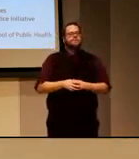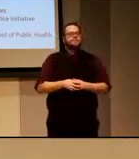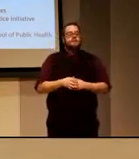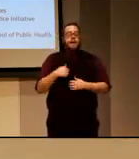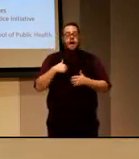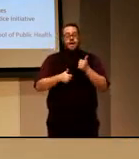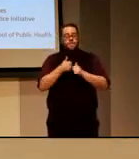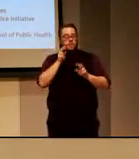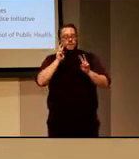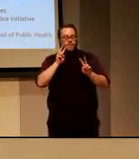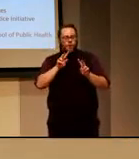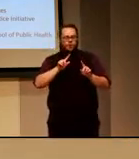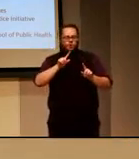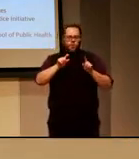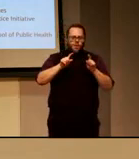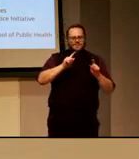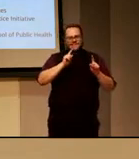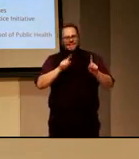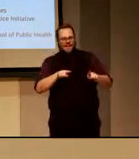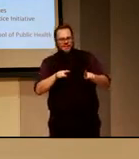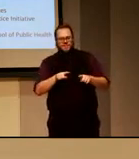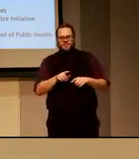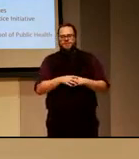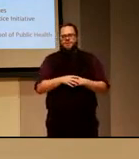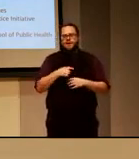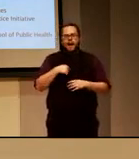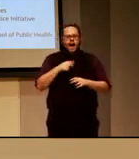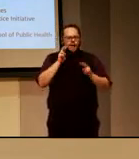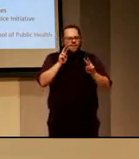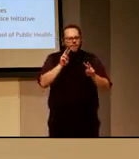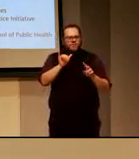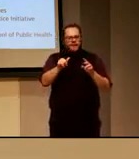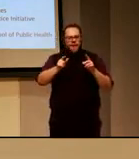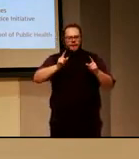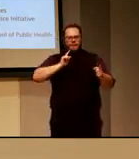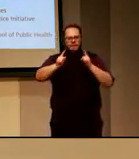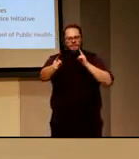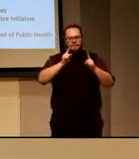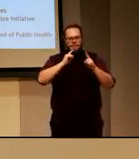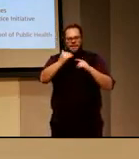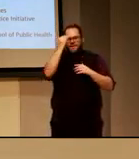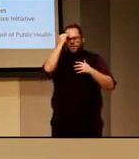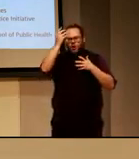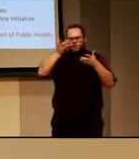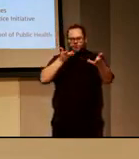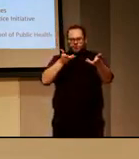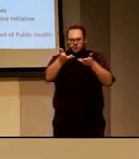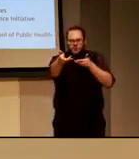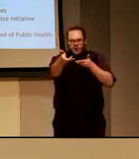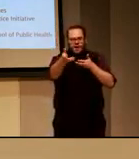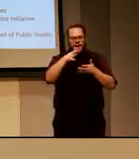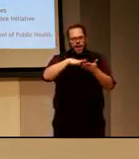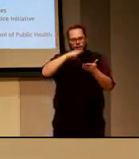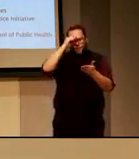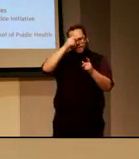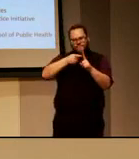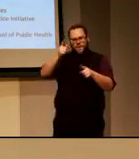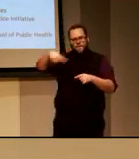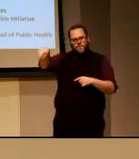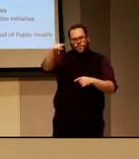looking forward to the Q&A, because I look forward to that bi-directional knowledge exchange and learning from all of you about